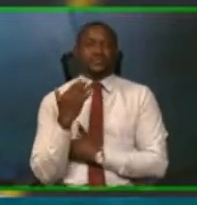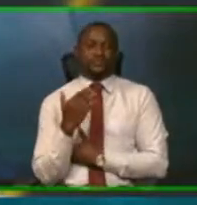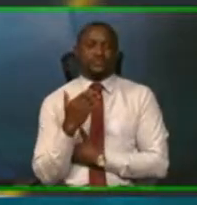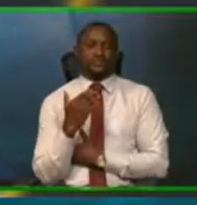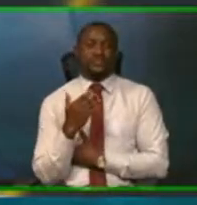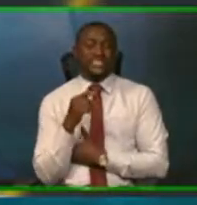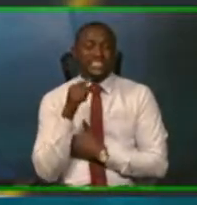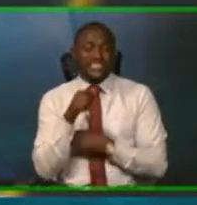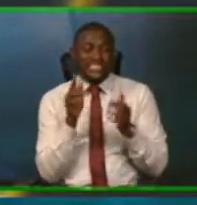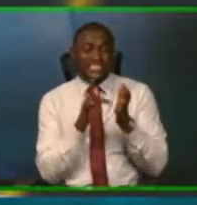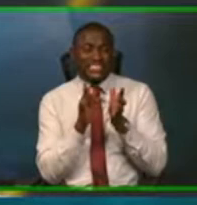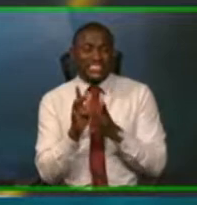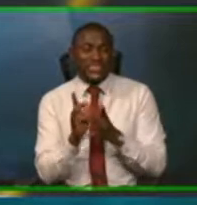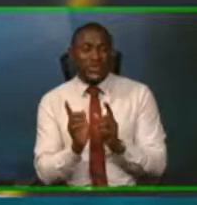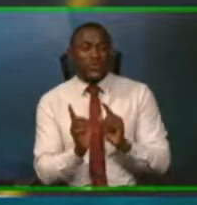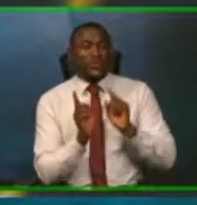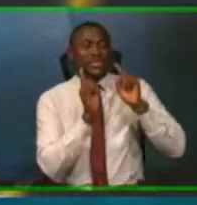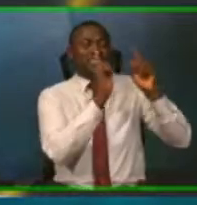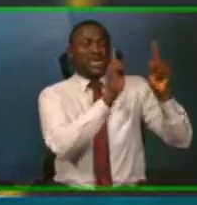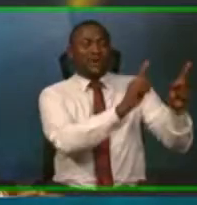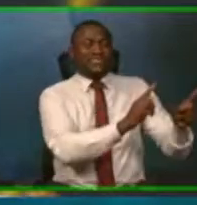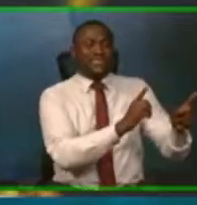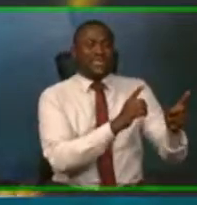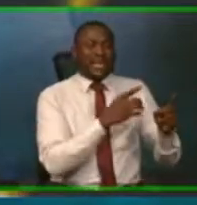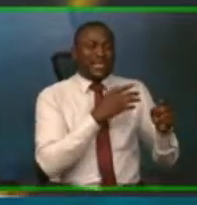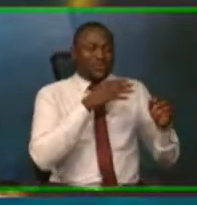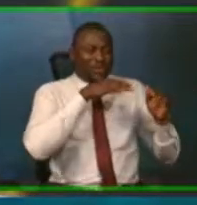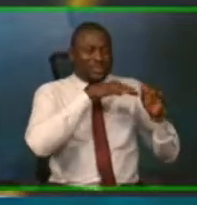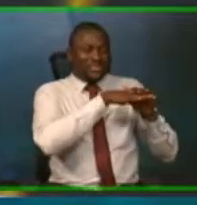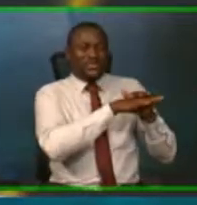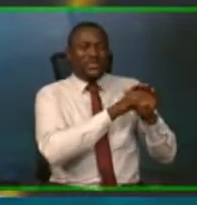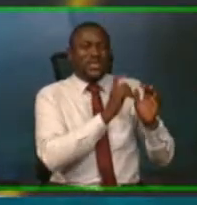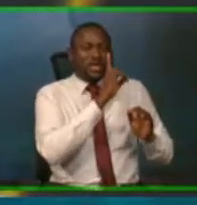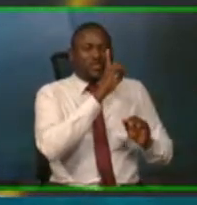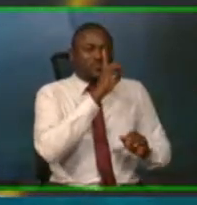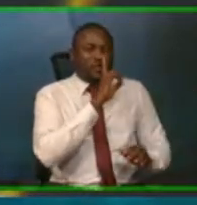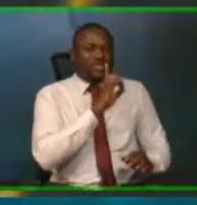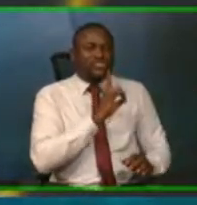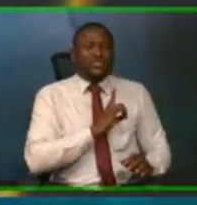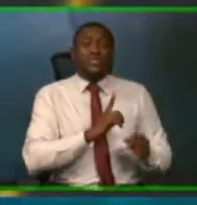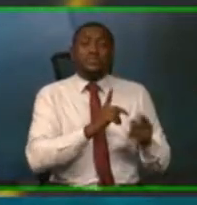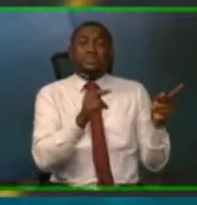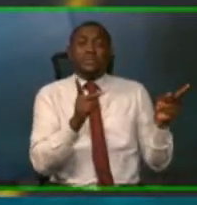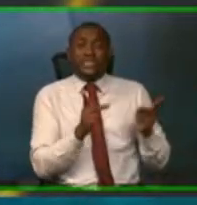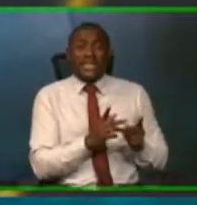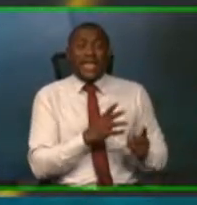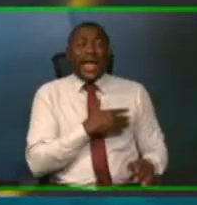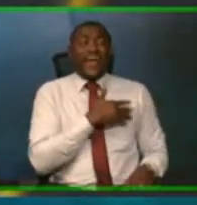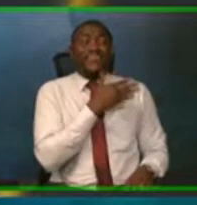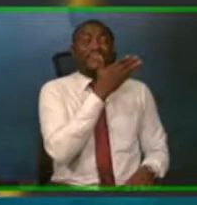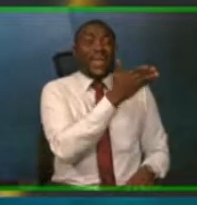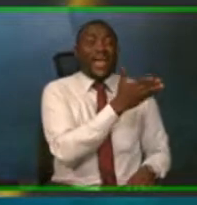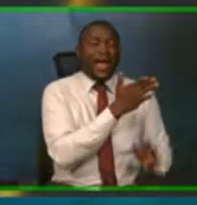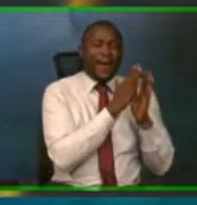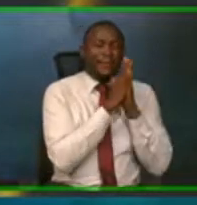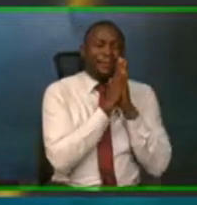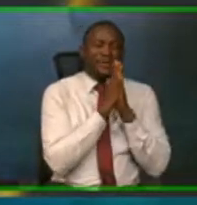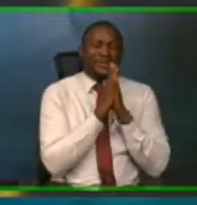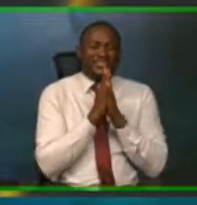went out and departed into a solitary place and there